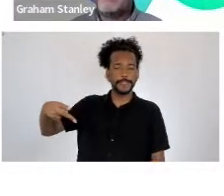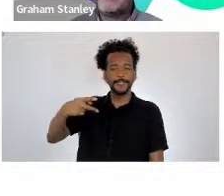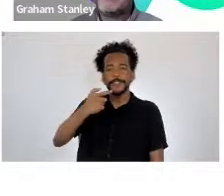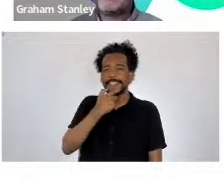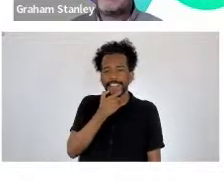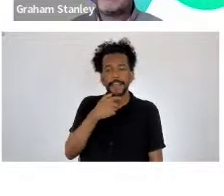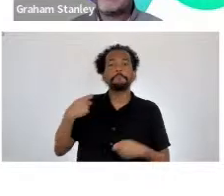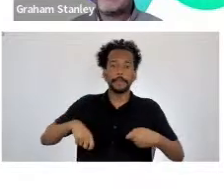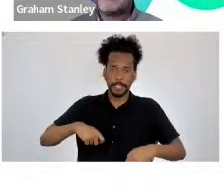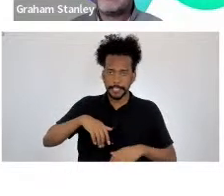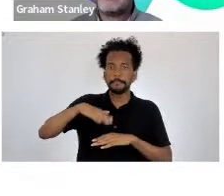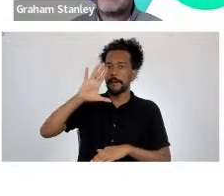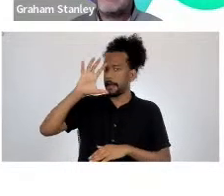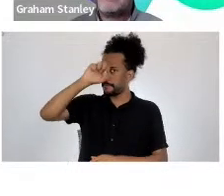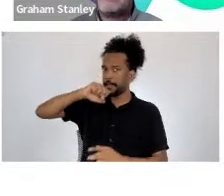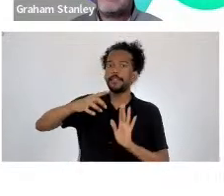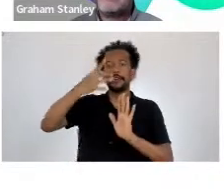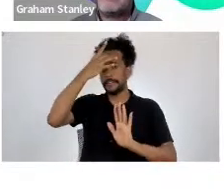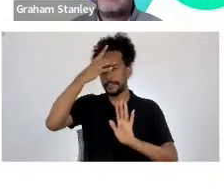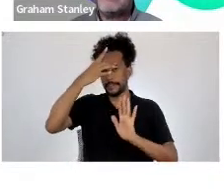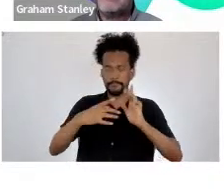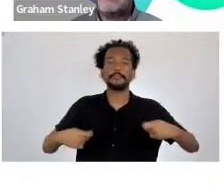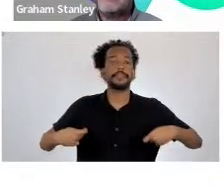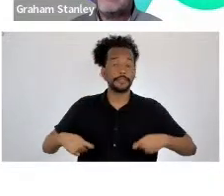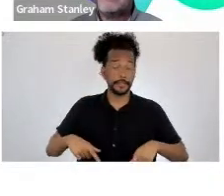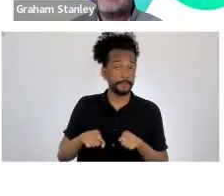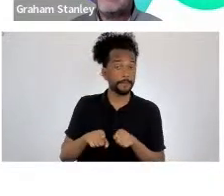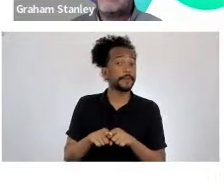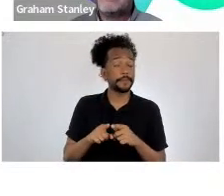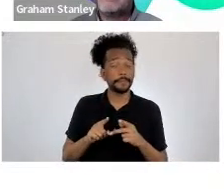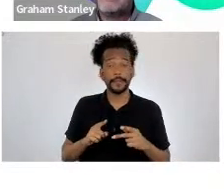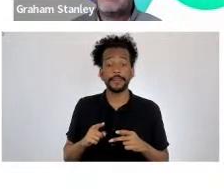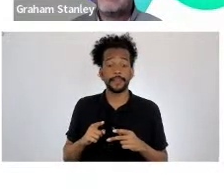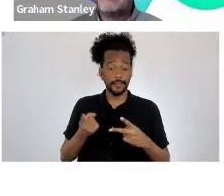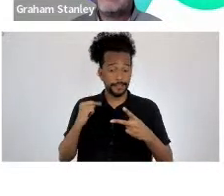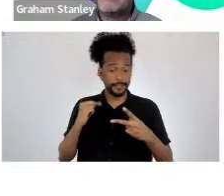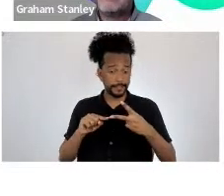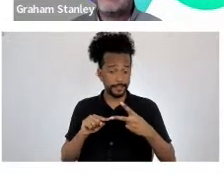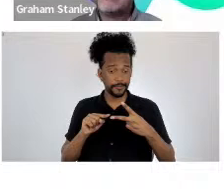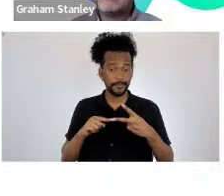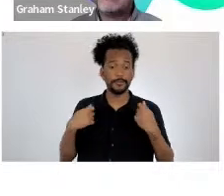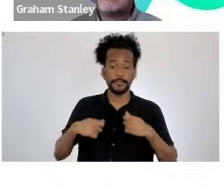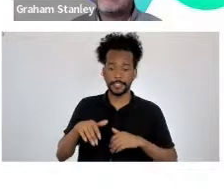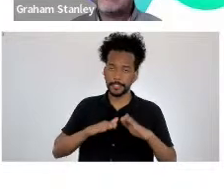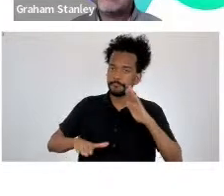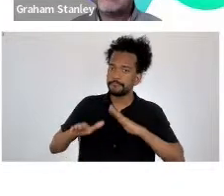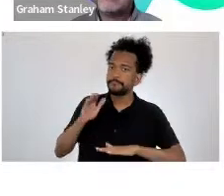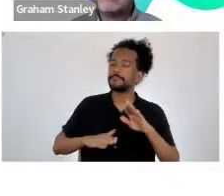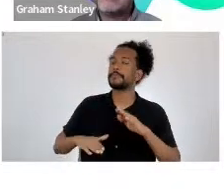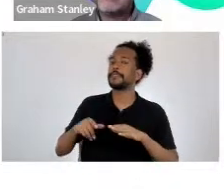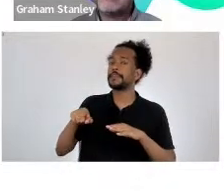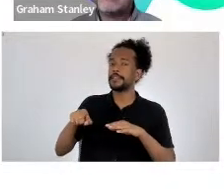Secondly, practitioners should carefully consider how models are chosen, as AI can carry messages about language